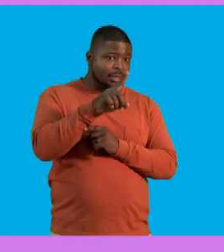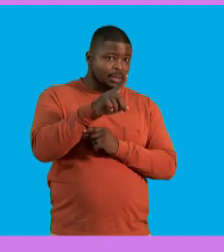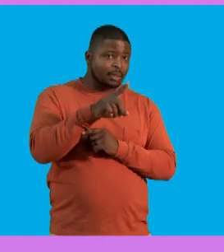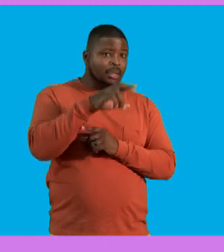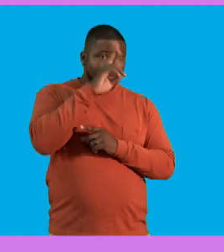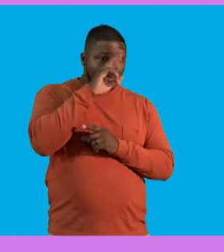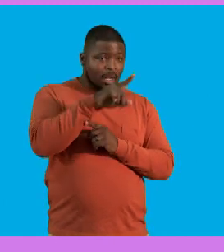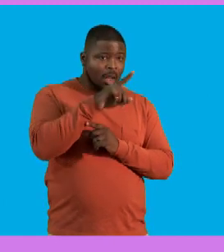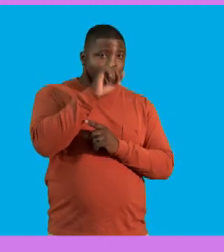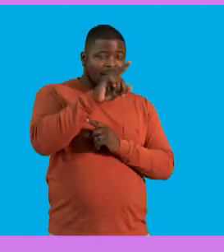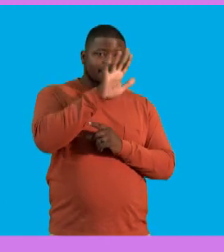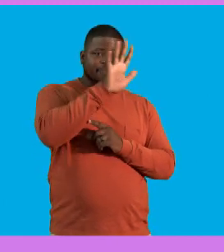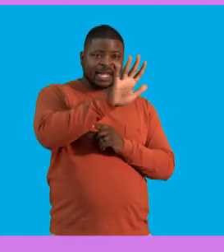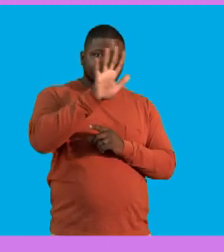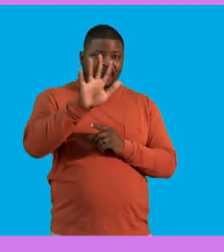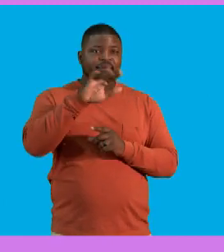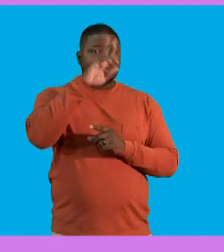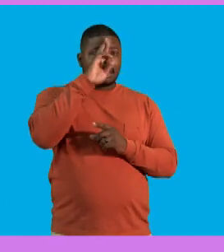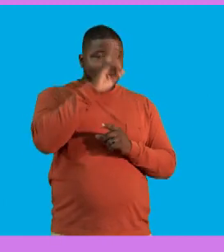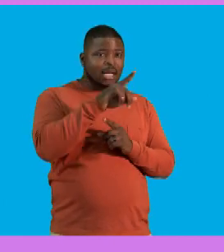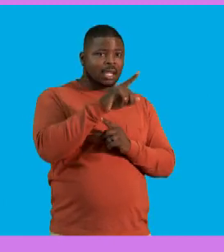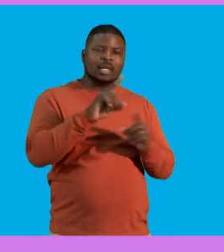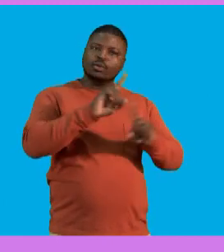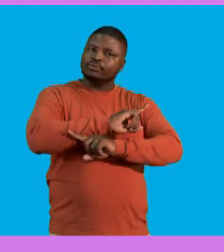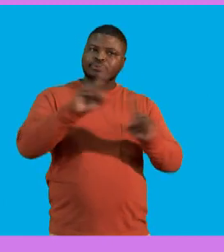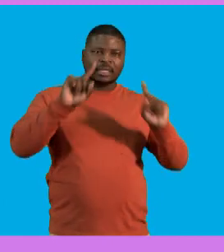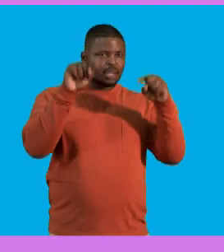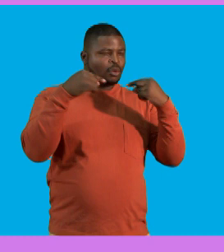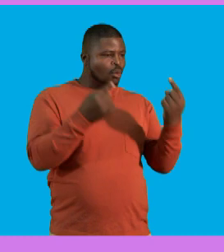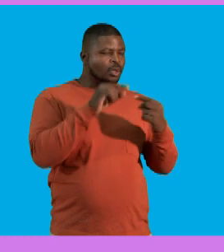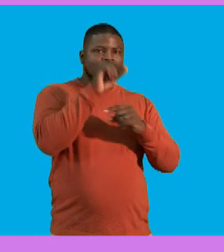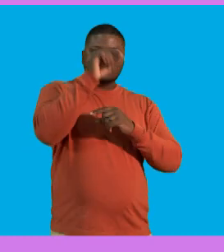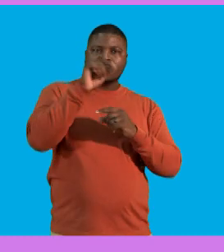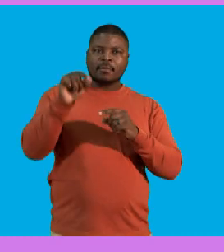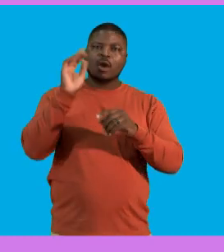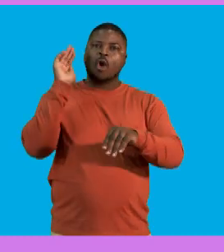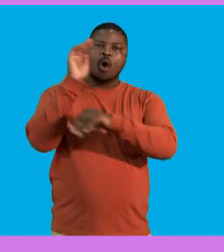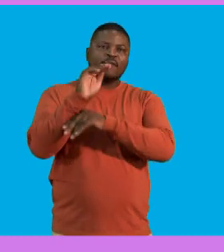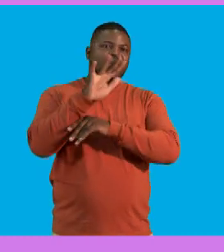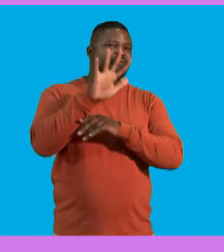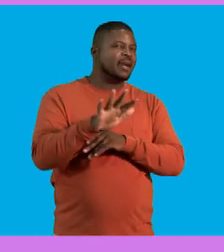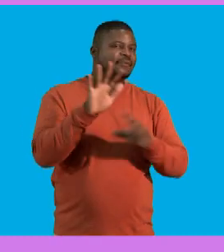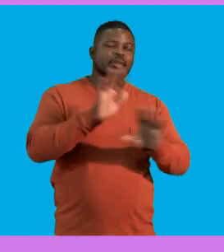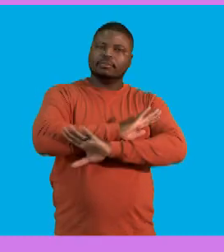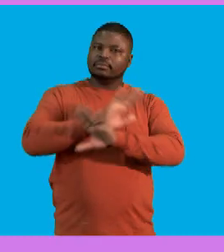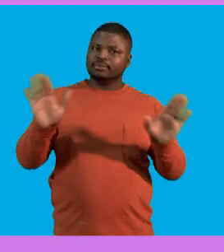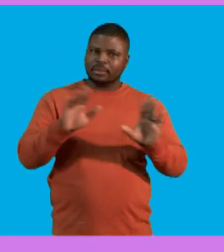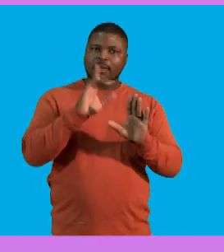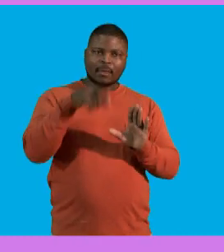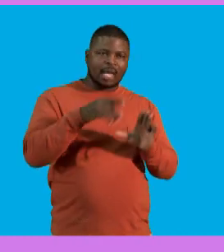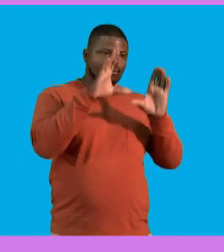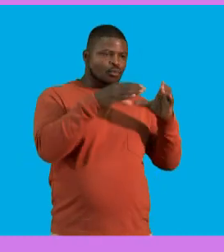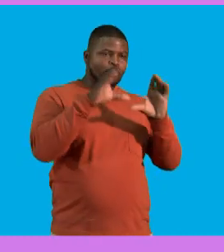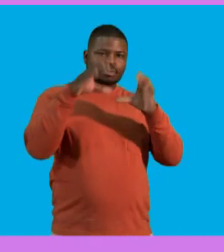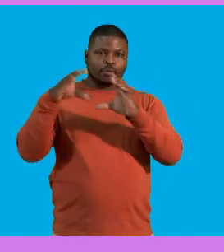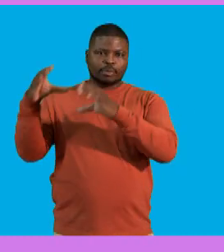go, incorrect groups in fives. You can't do that. I put it in red to show you guys this cannot be done. We must group,